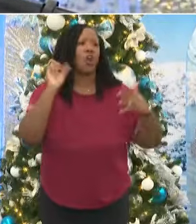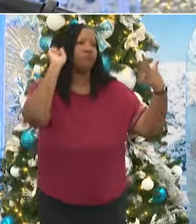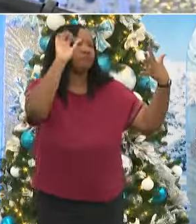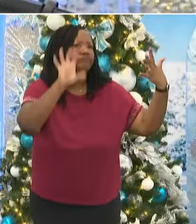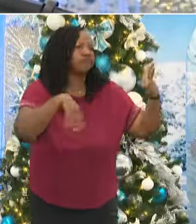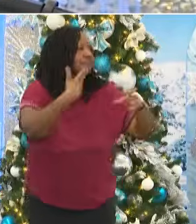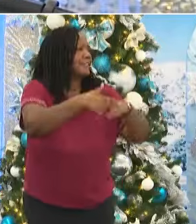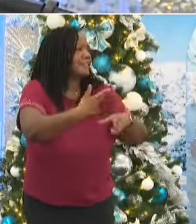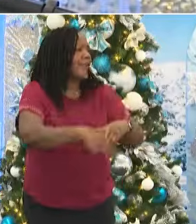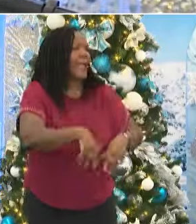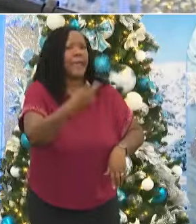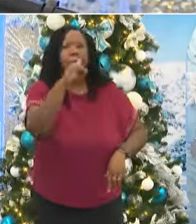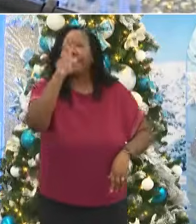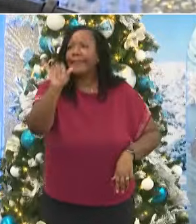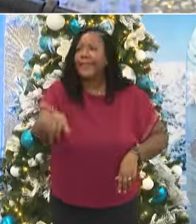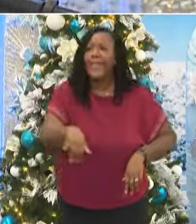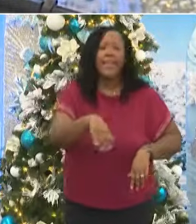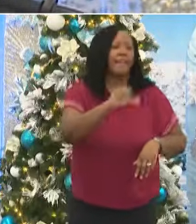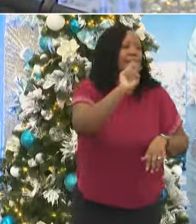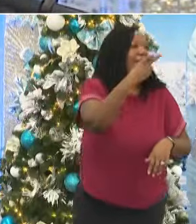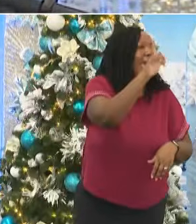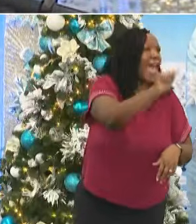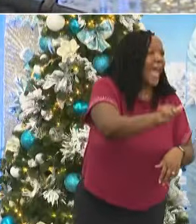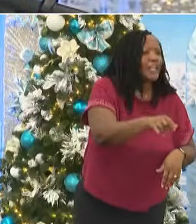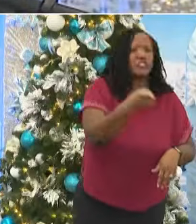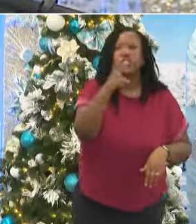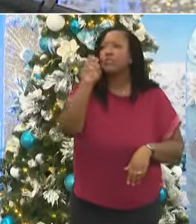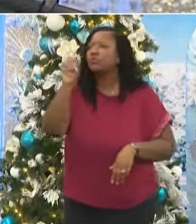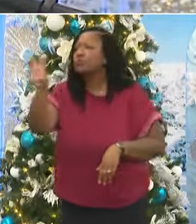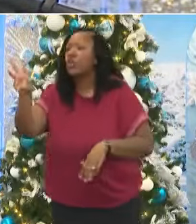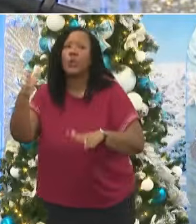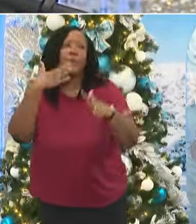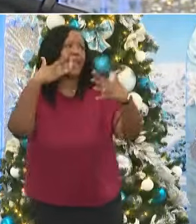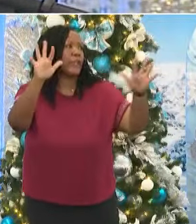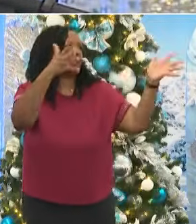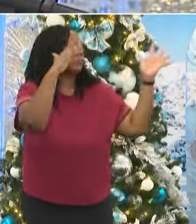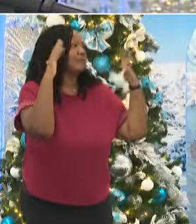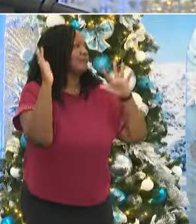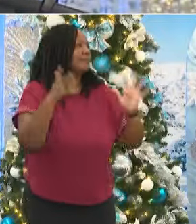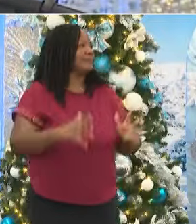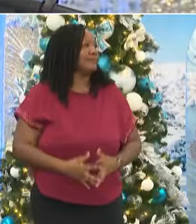Ashley, Gary, Drew for making this happen. Ms. McAllister.